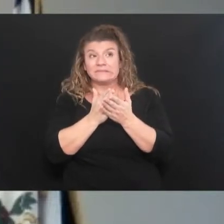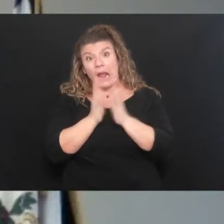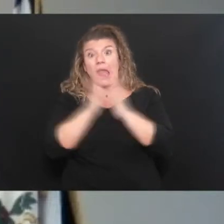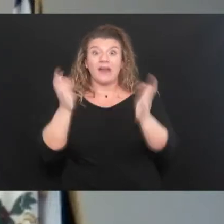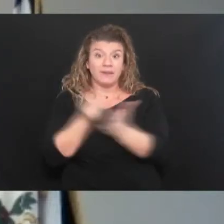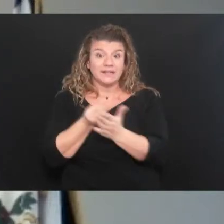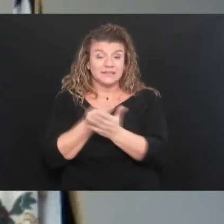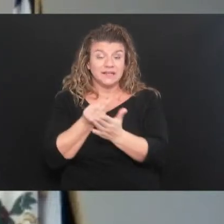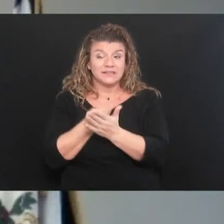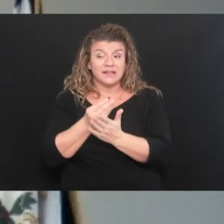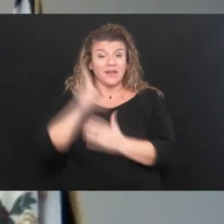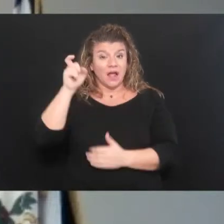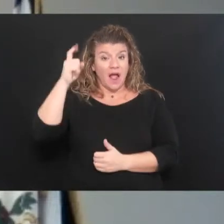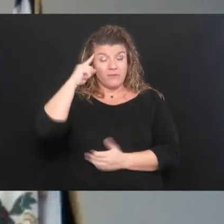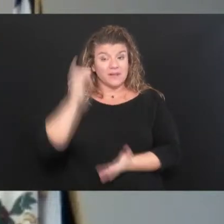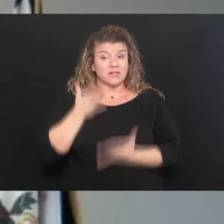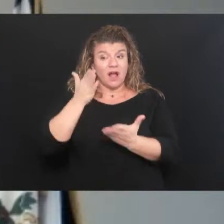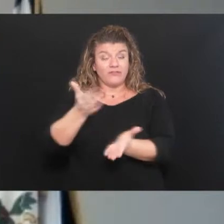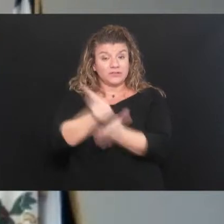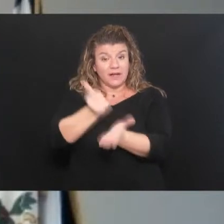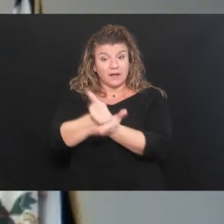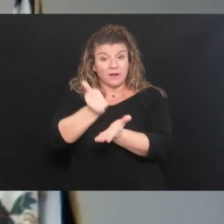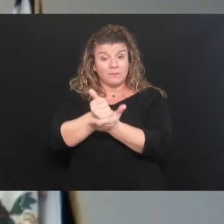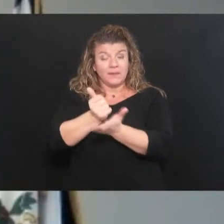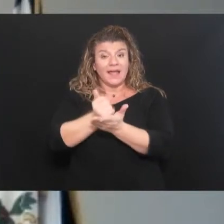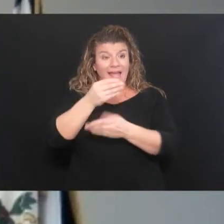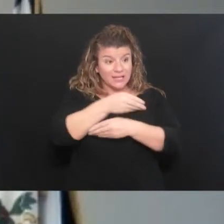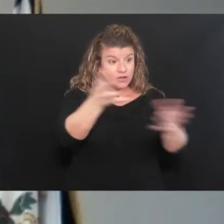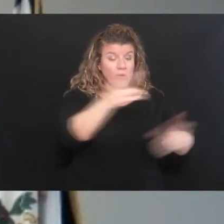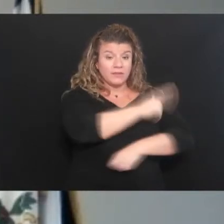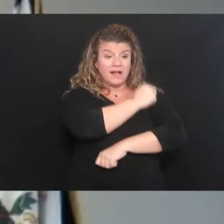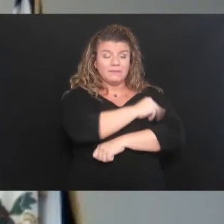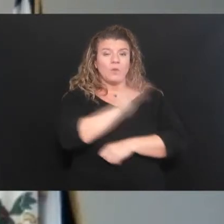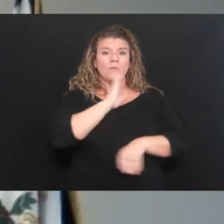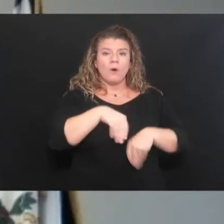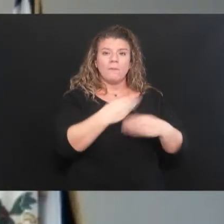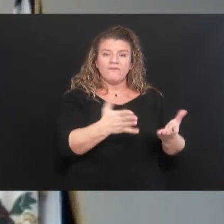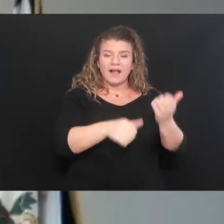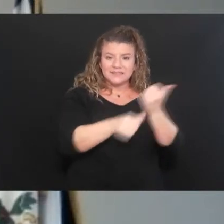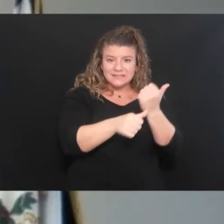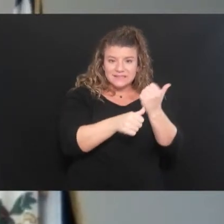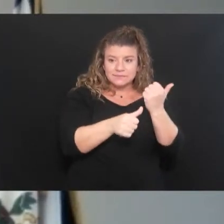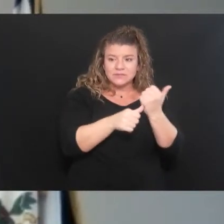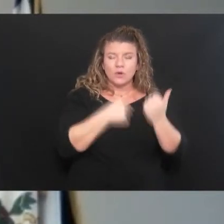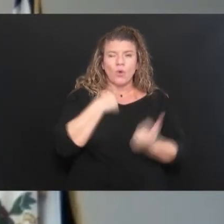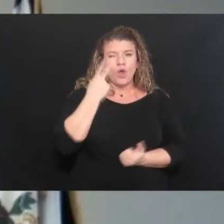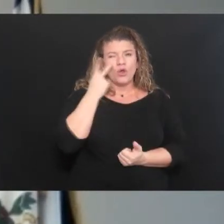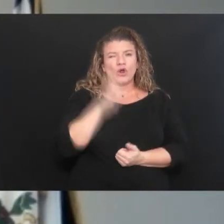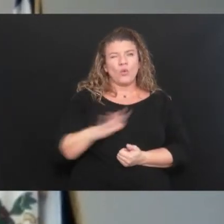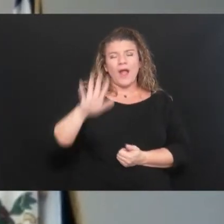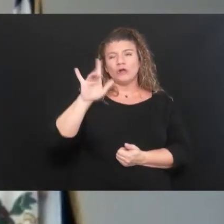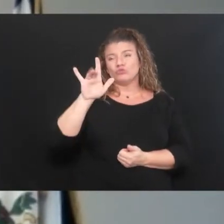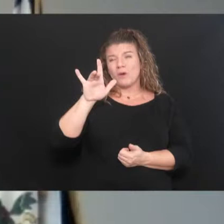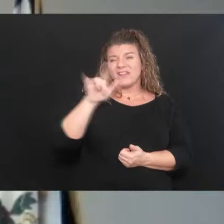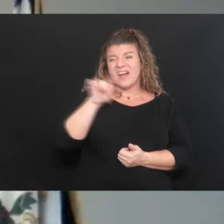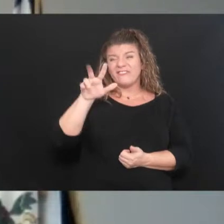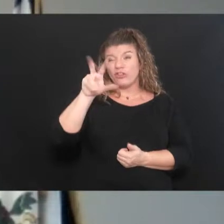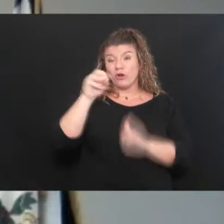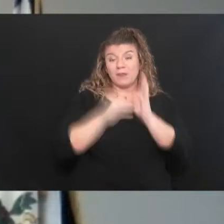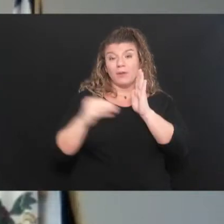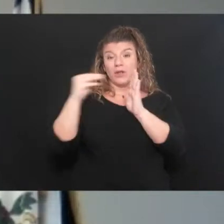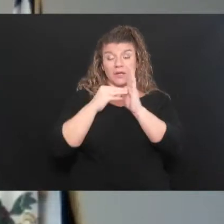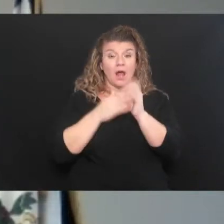help and inform the hospitals that we will provide them some assistance, and we're looking in the neighborhood of $25–30